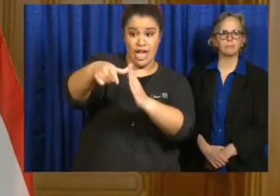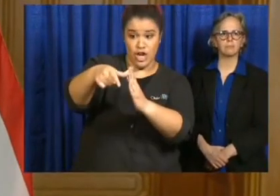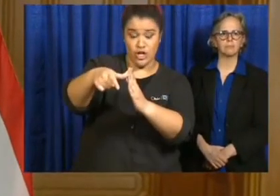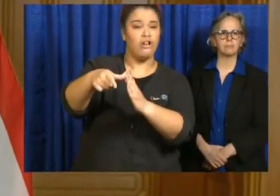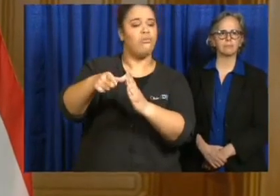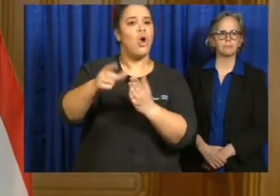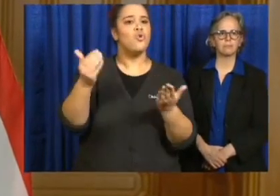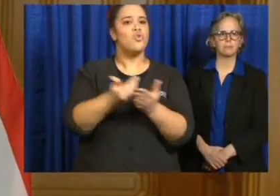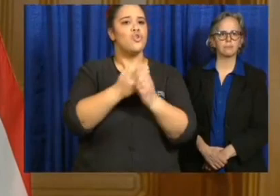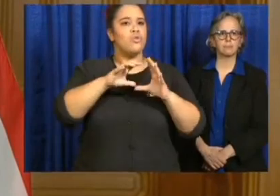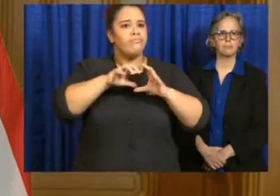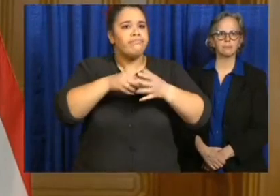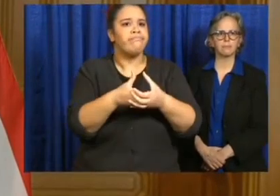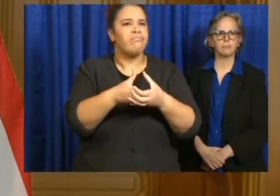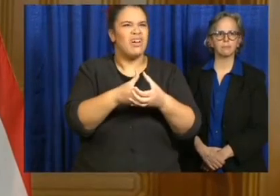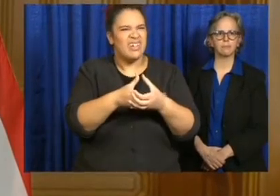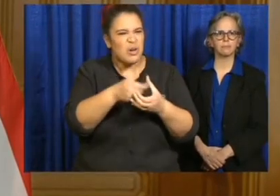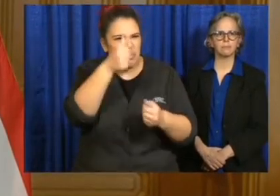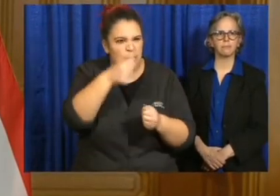9/11?